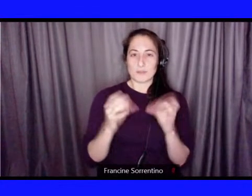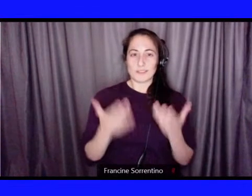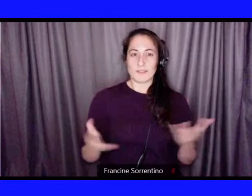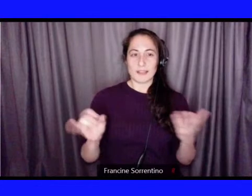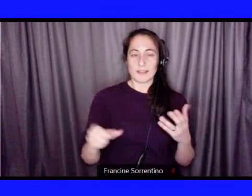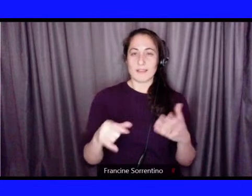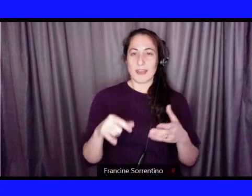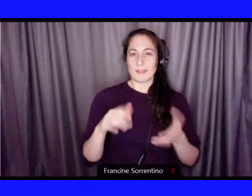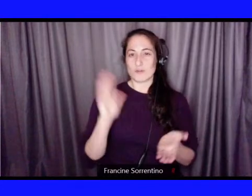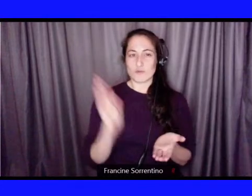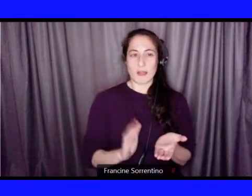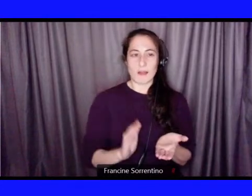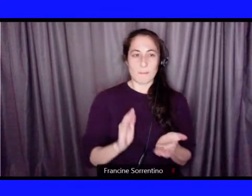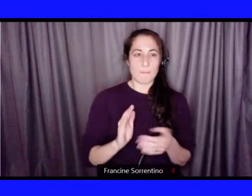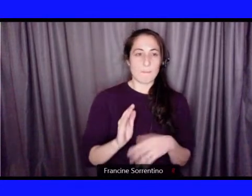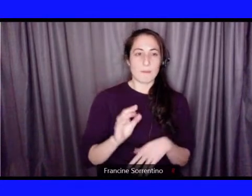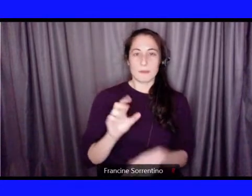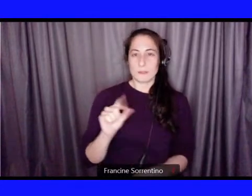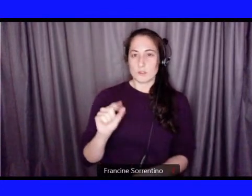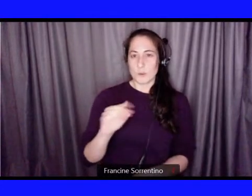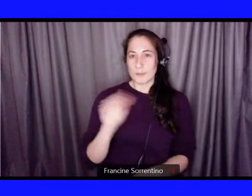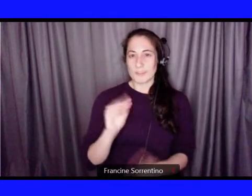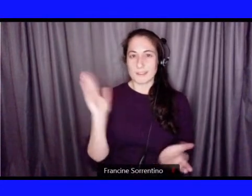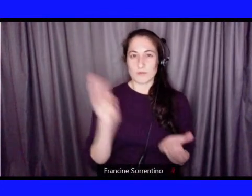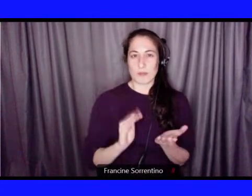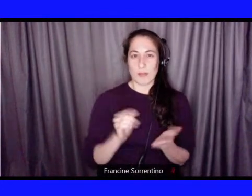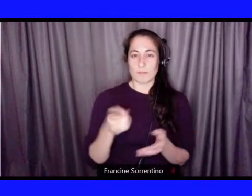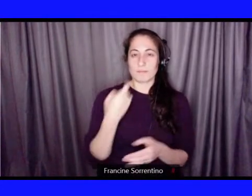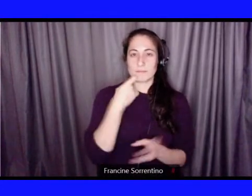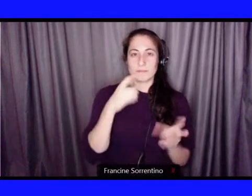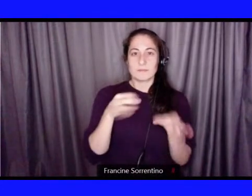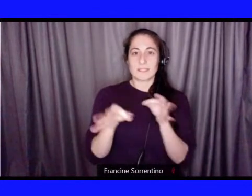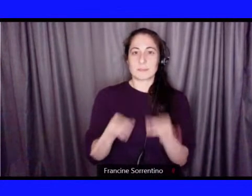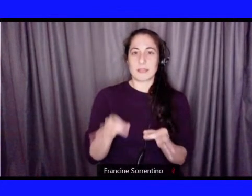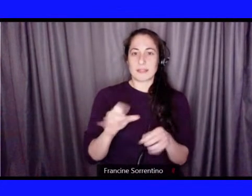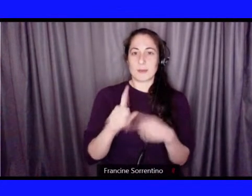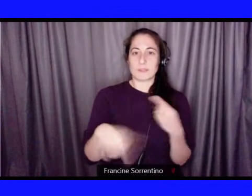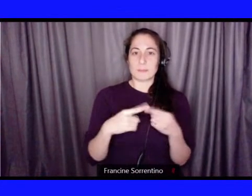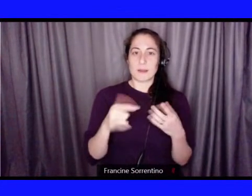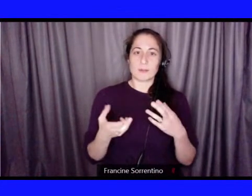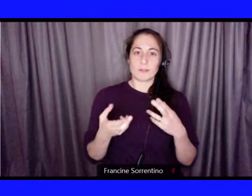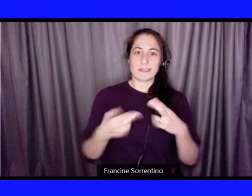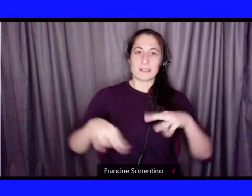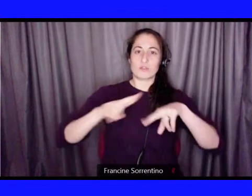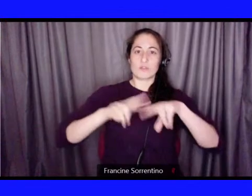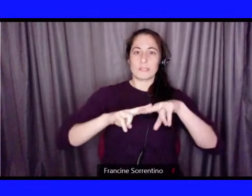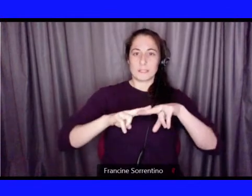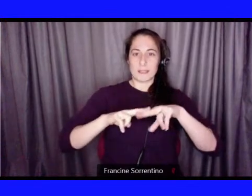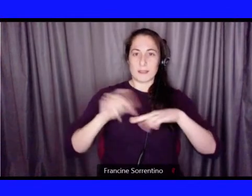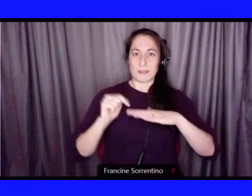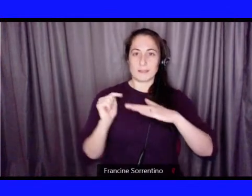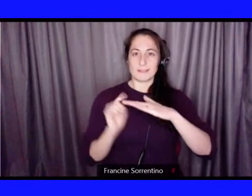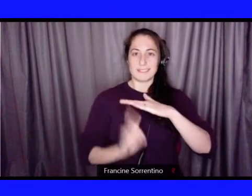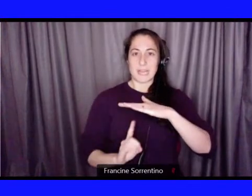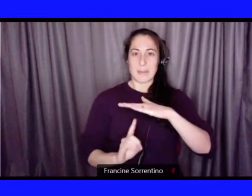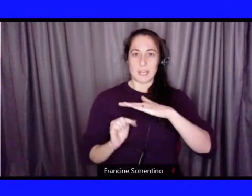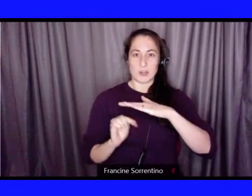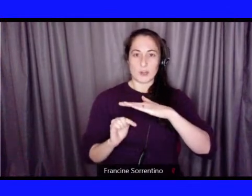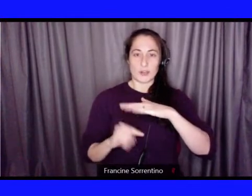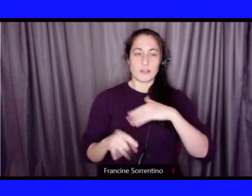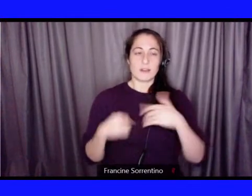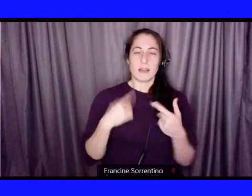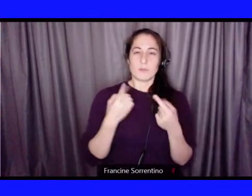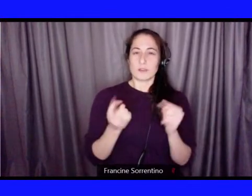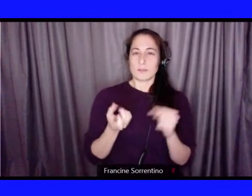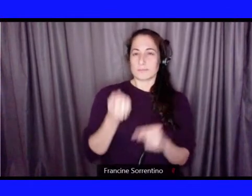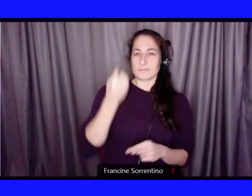we draw from that figure? Yeah, absolutely. So just going back, so biomedical devices could be anything